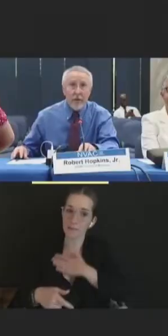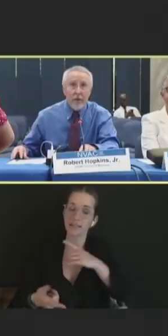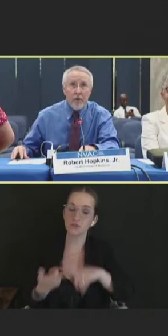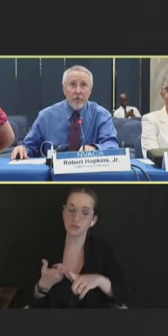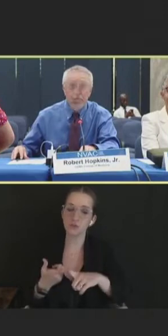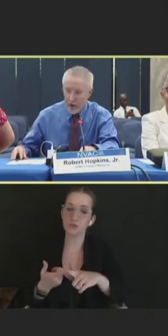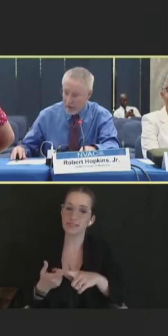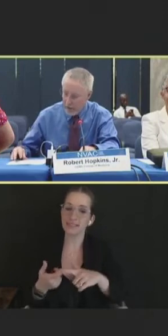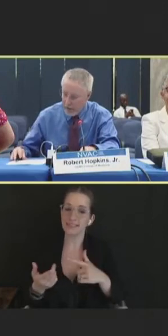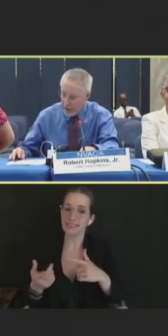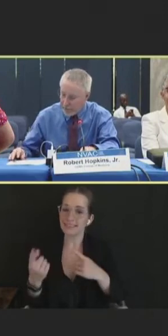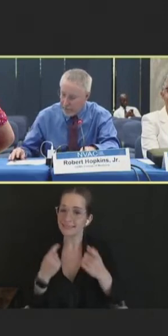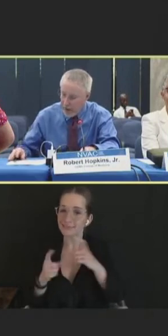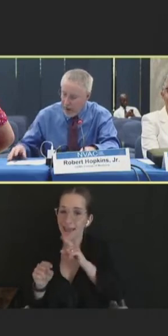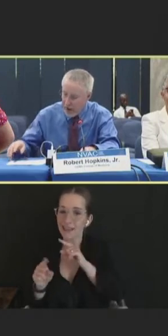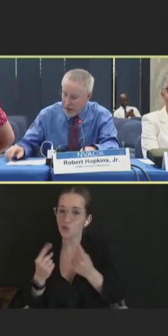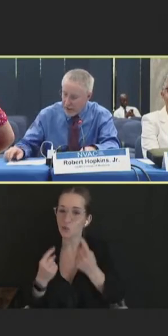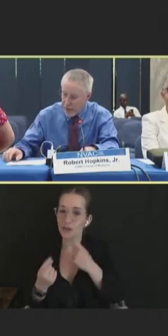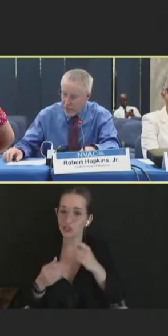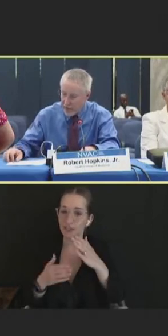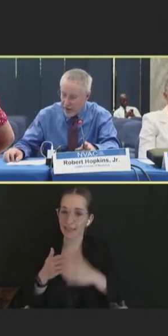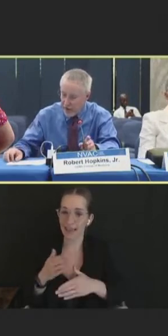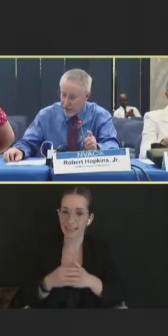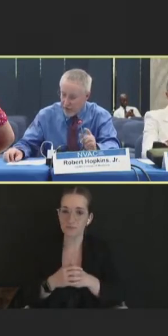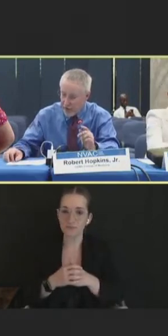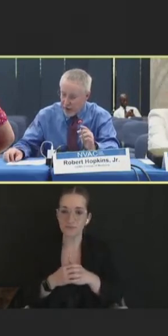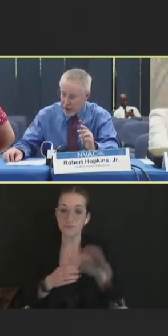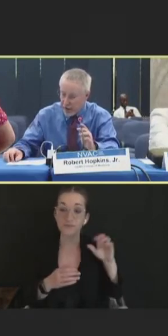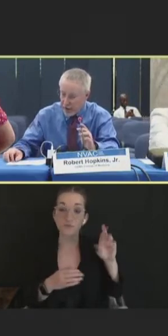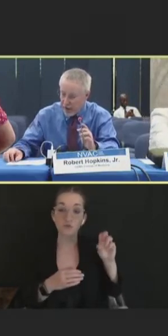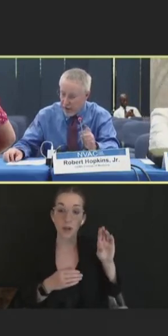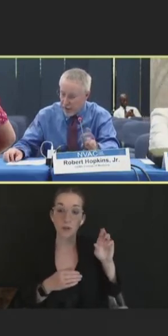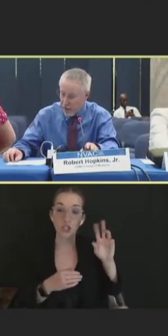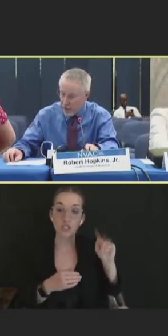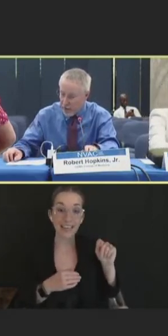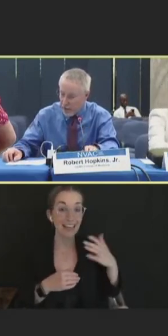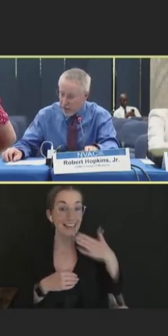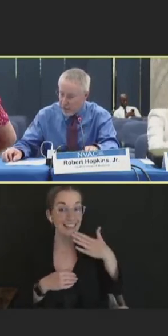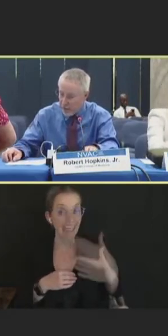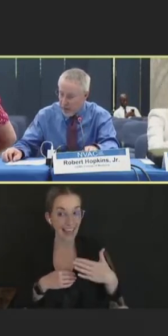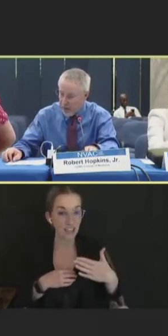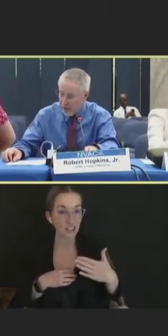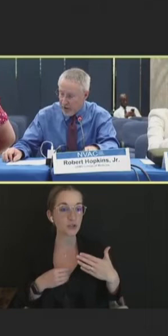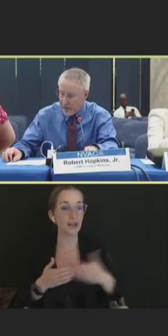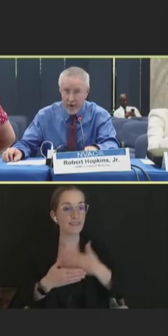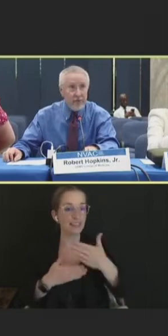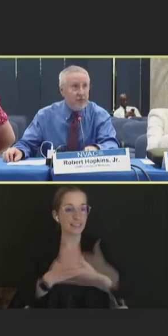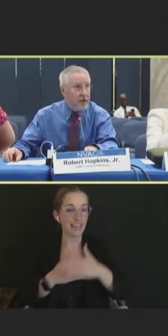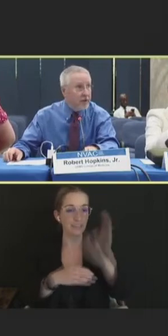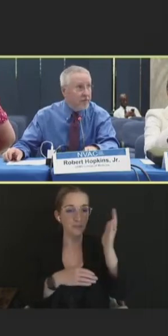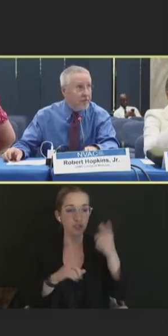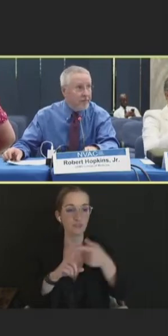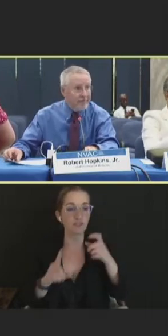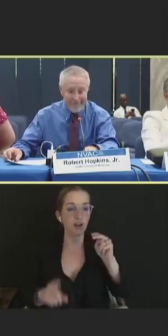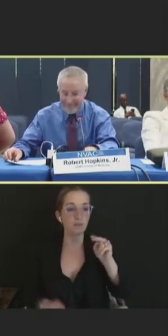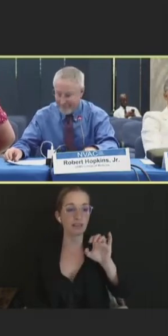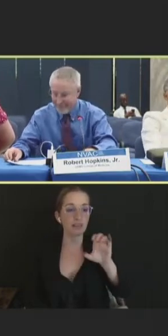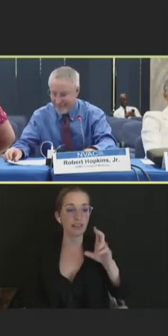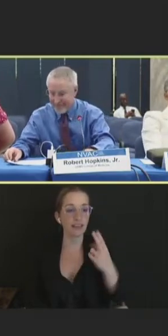Thank you very much, Dr. Darling. Our next presentation is by Dr. Nicholas Wilgemuth from Kansas Health Science Center.